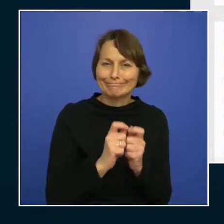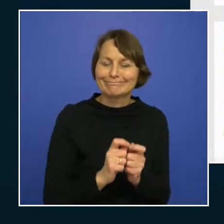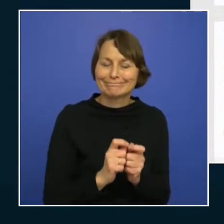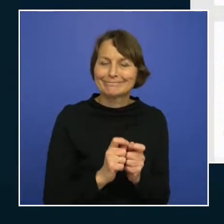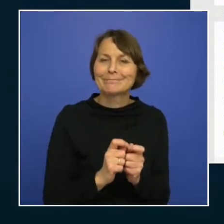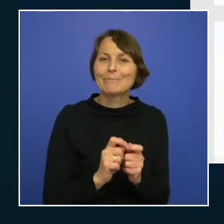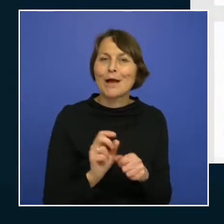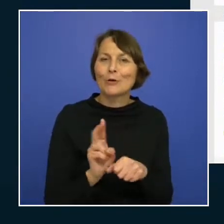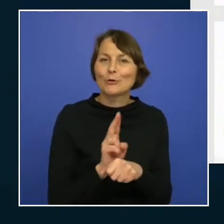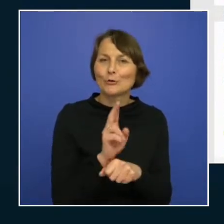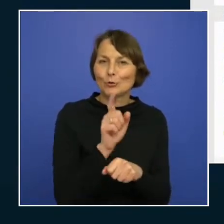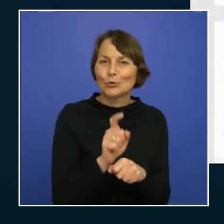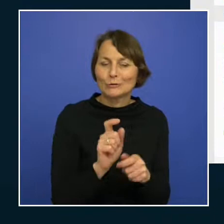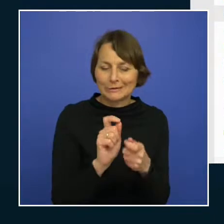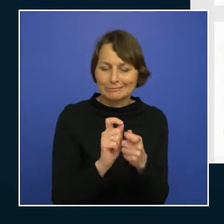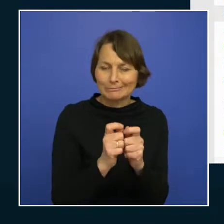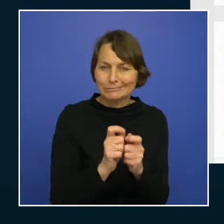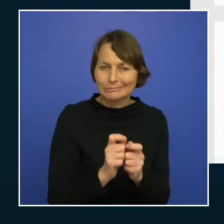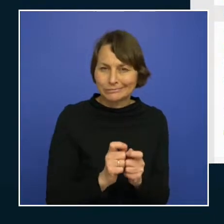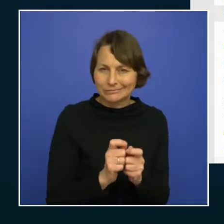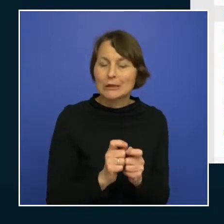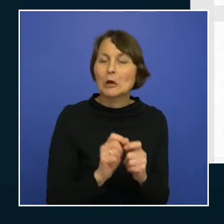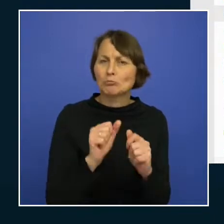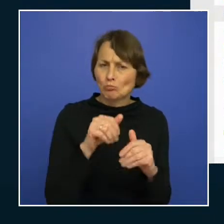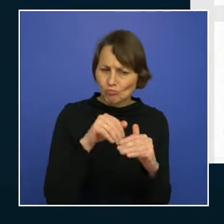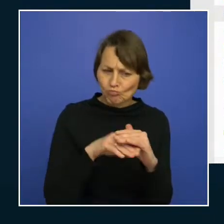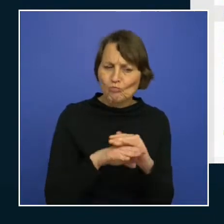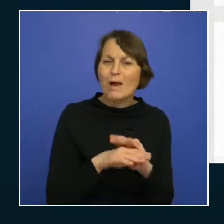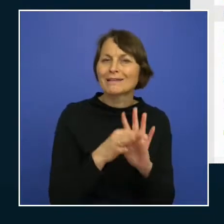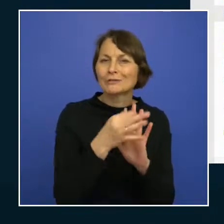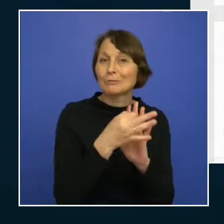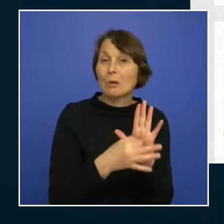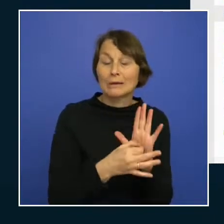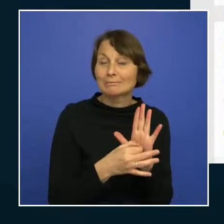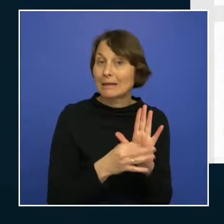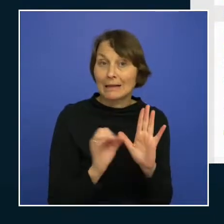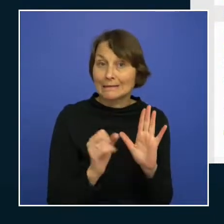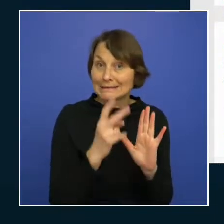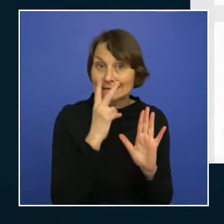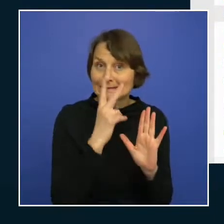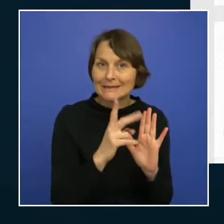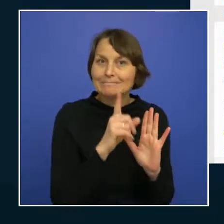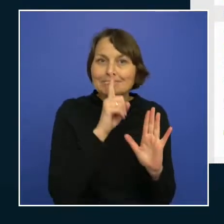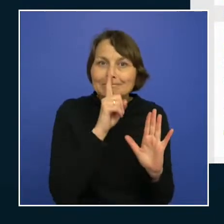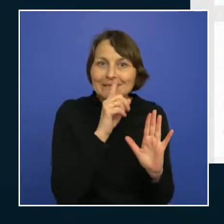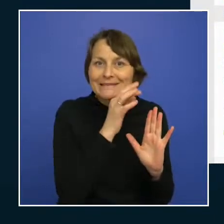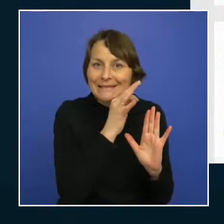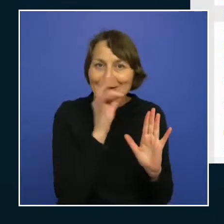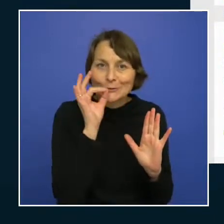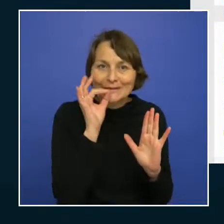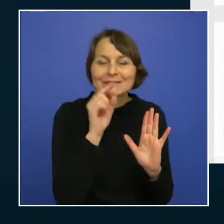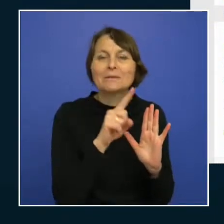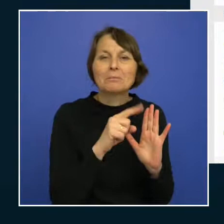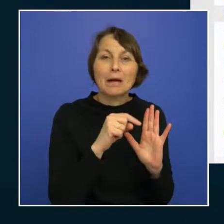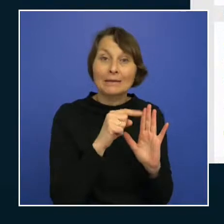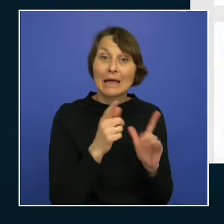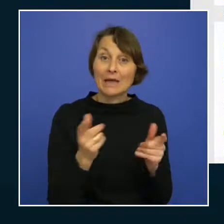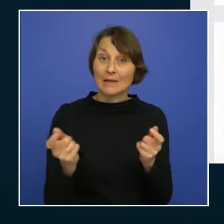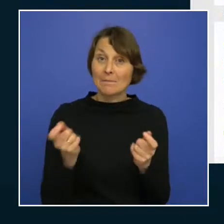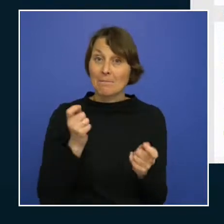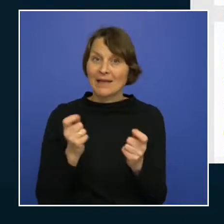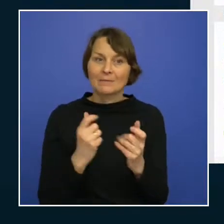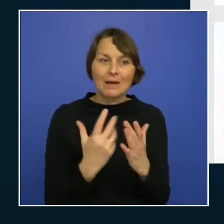as to the access policy. Otherwise, I couldn't see the secrets myself. So I can manage the key vault, but I cannot retrieve any